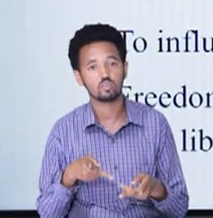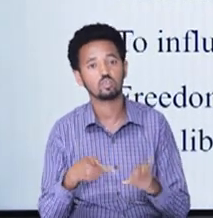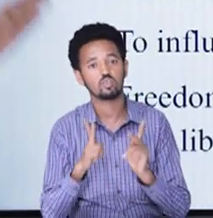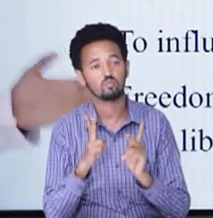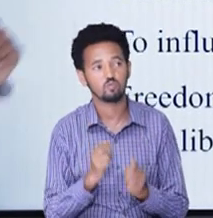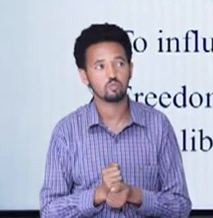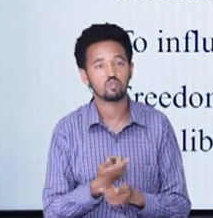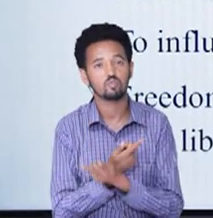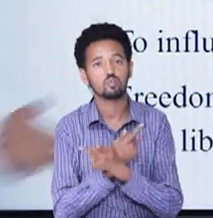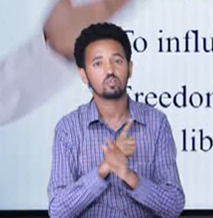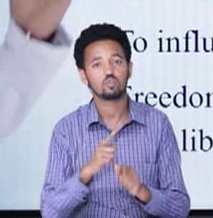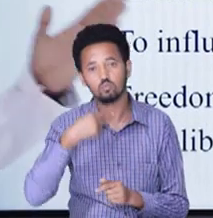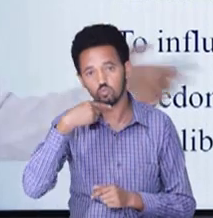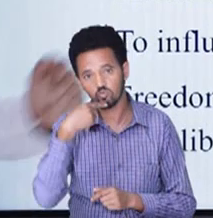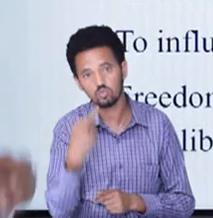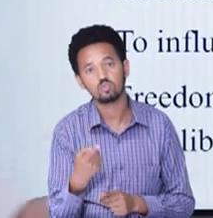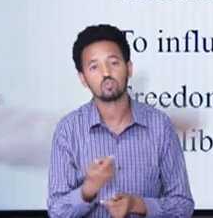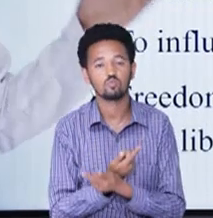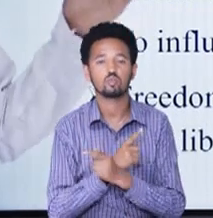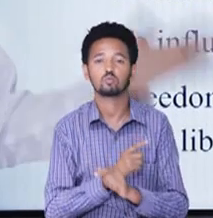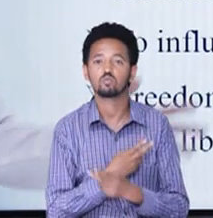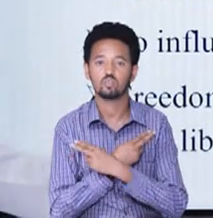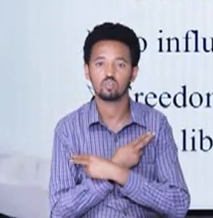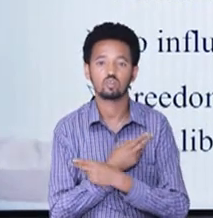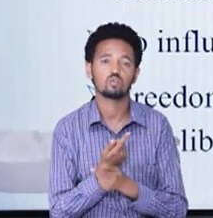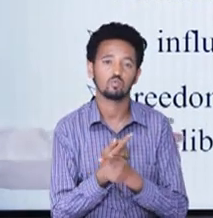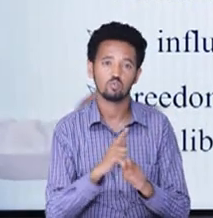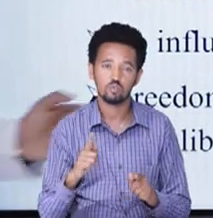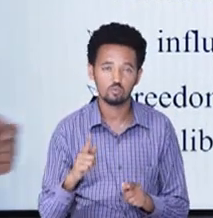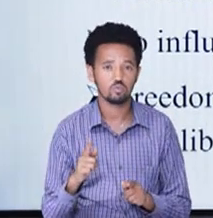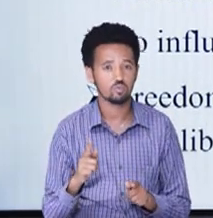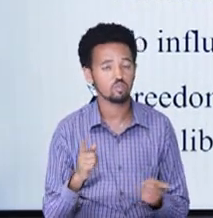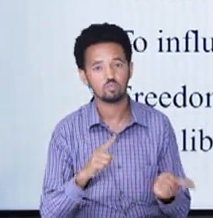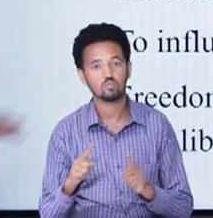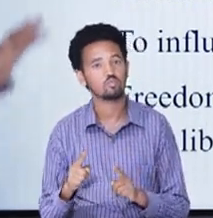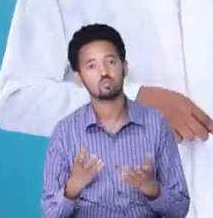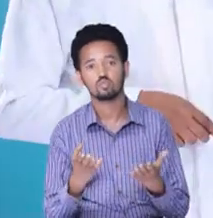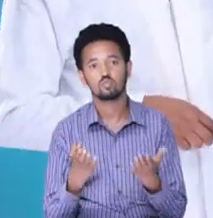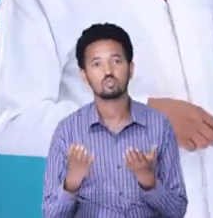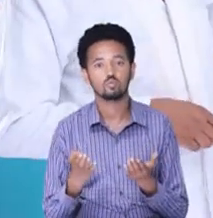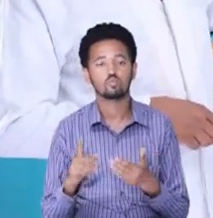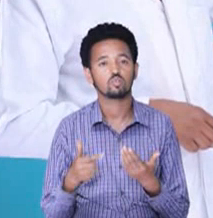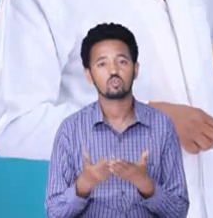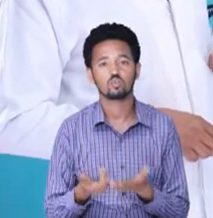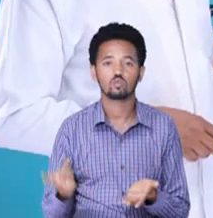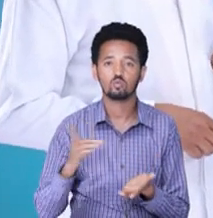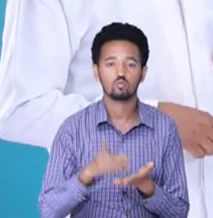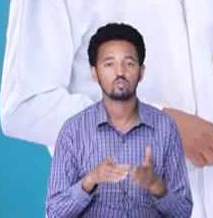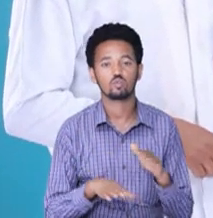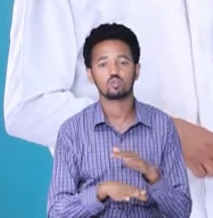It also freedom of speech, freedom of press, freedom of religion, and civil liberties. Those are including